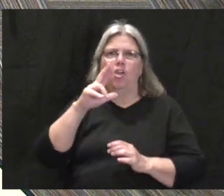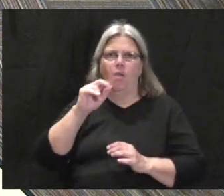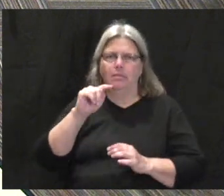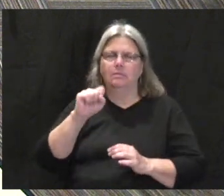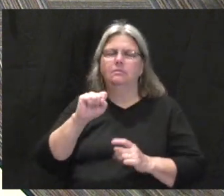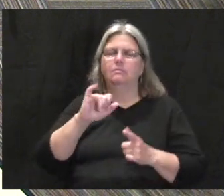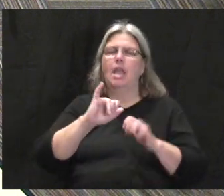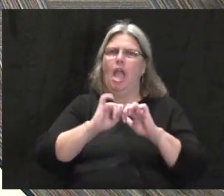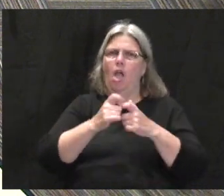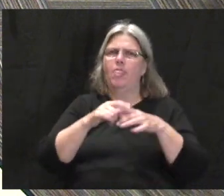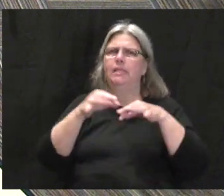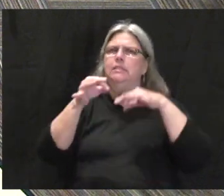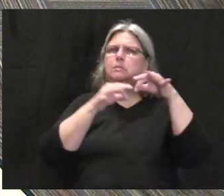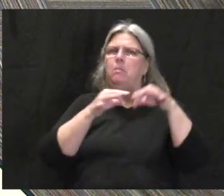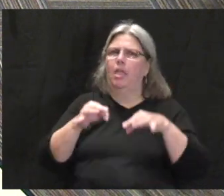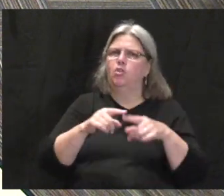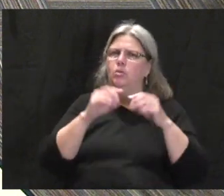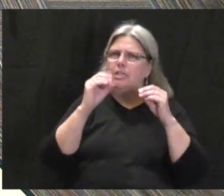Uh-huh.